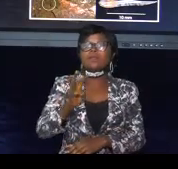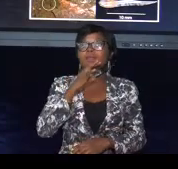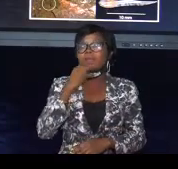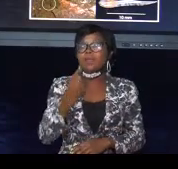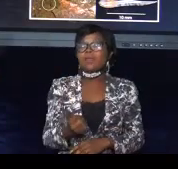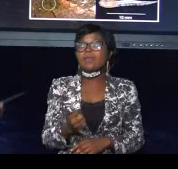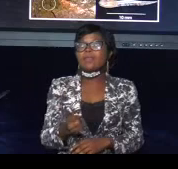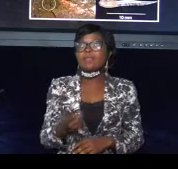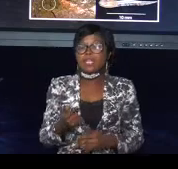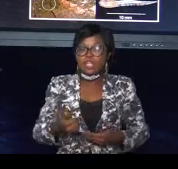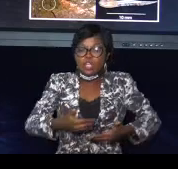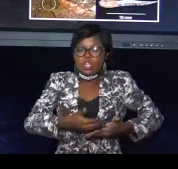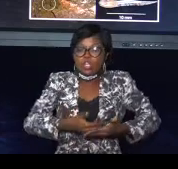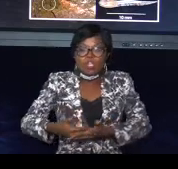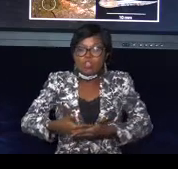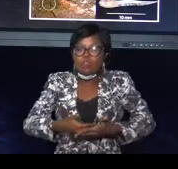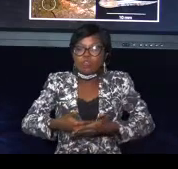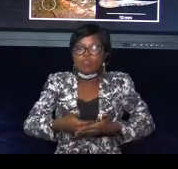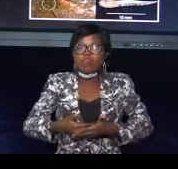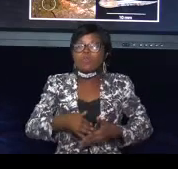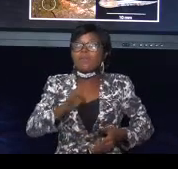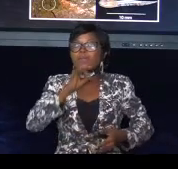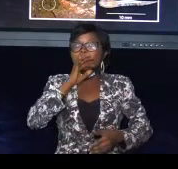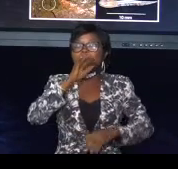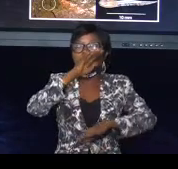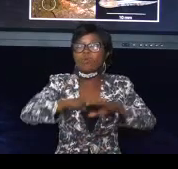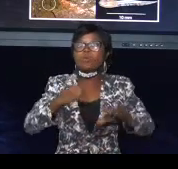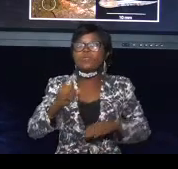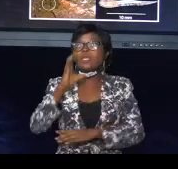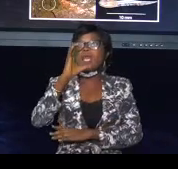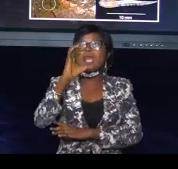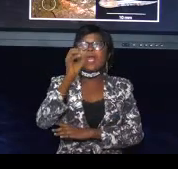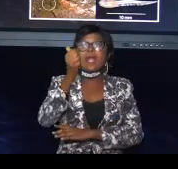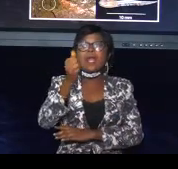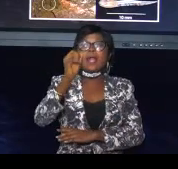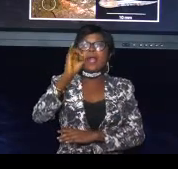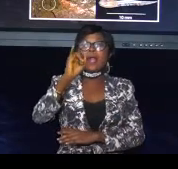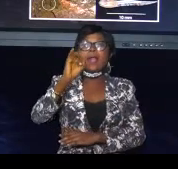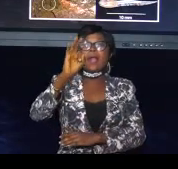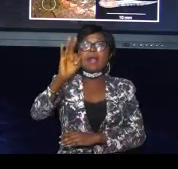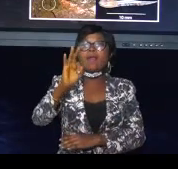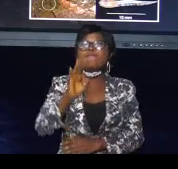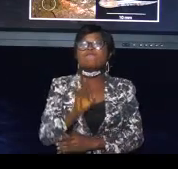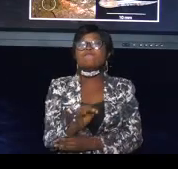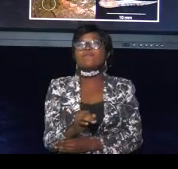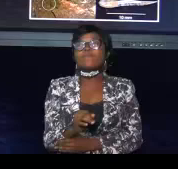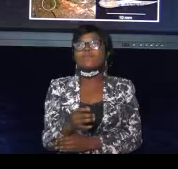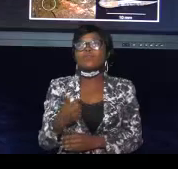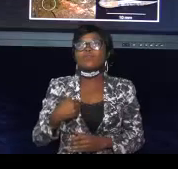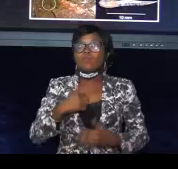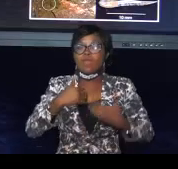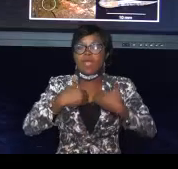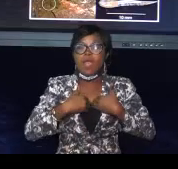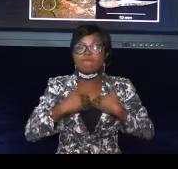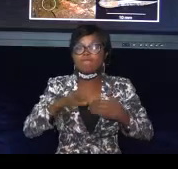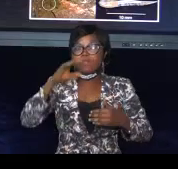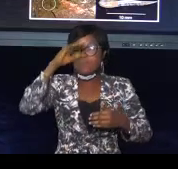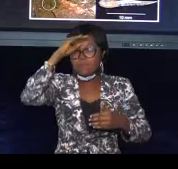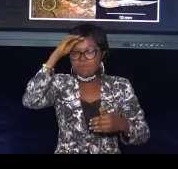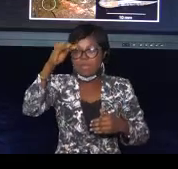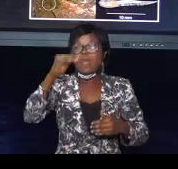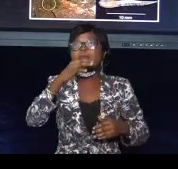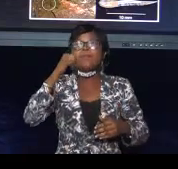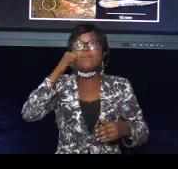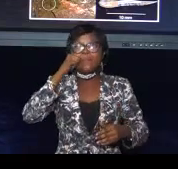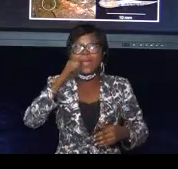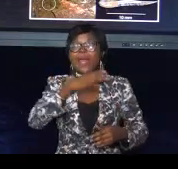also called a calf. Just like the one for the bull, for the cow, yes. So we have the male